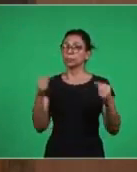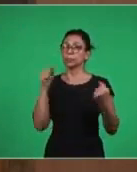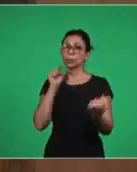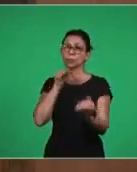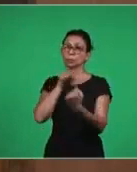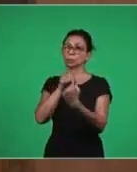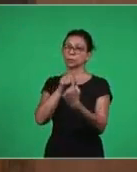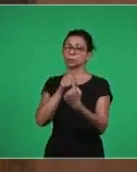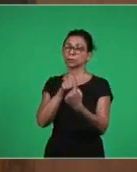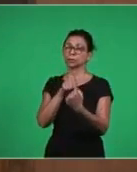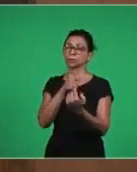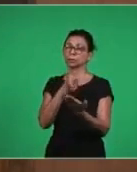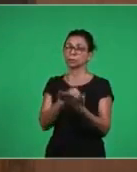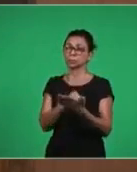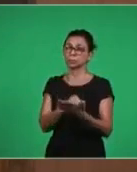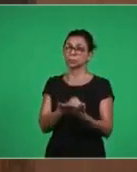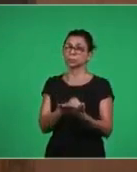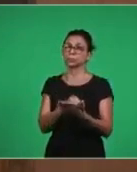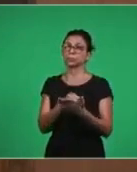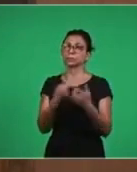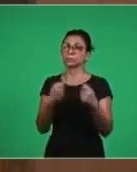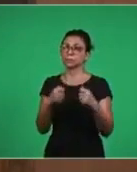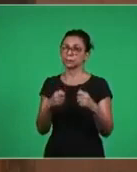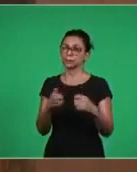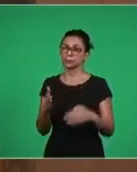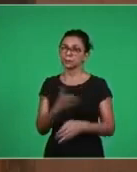this objective.